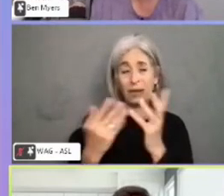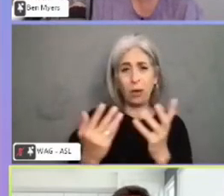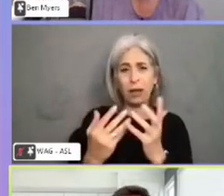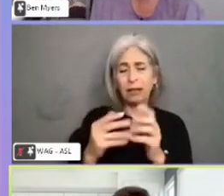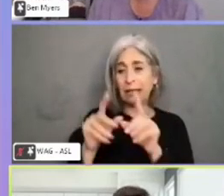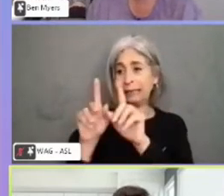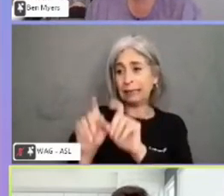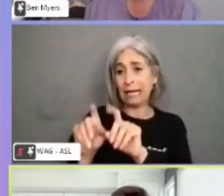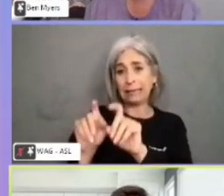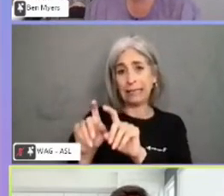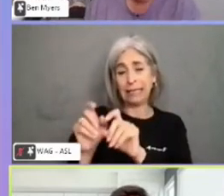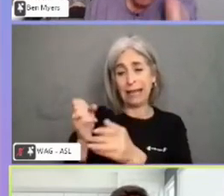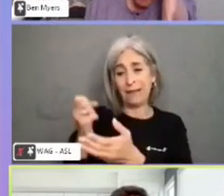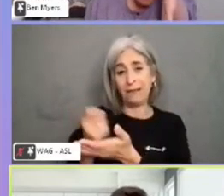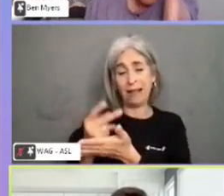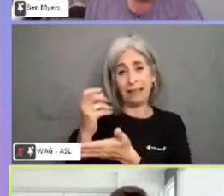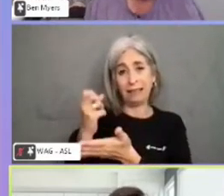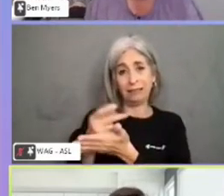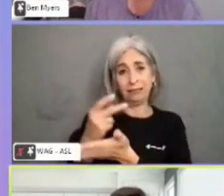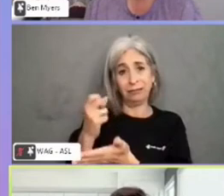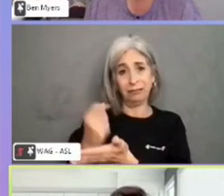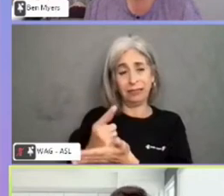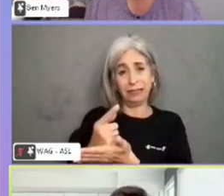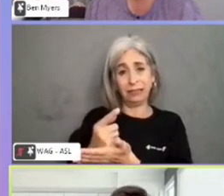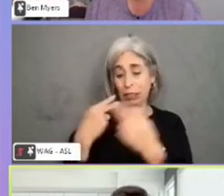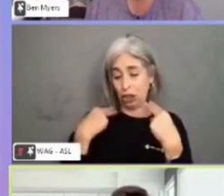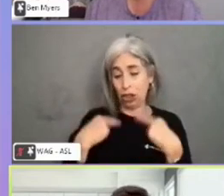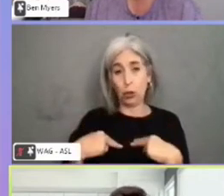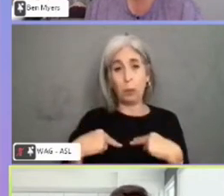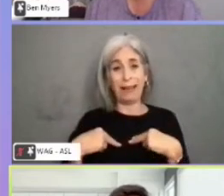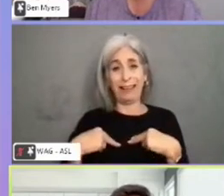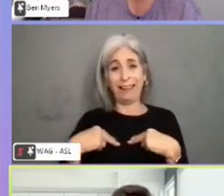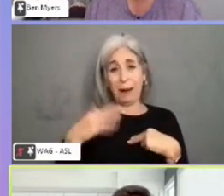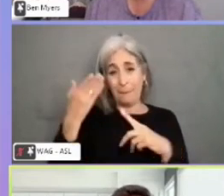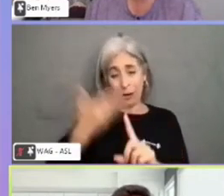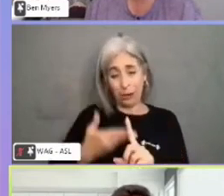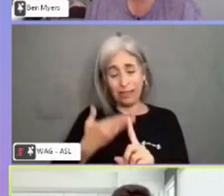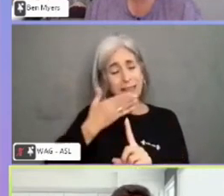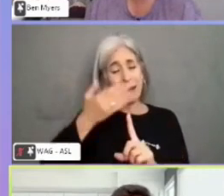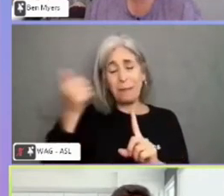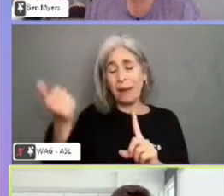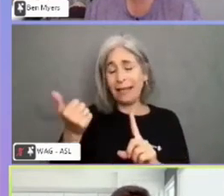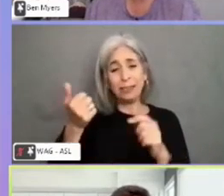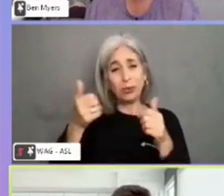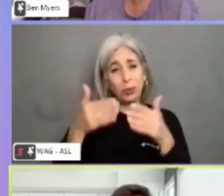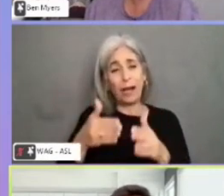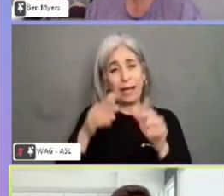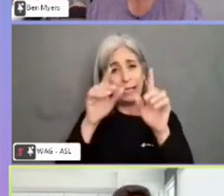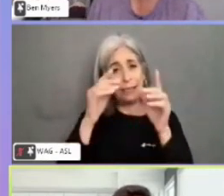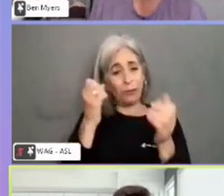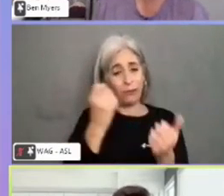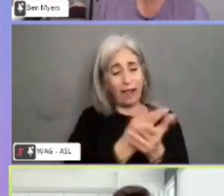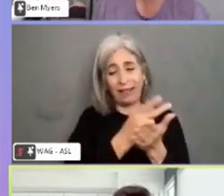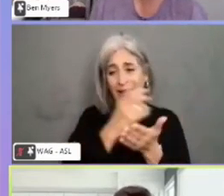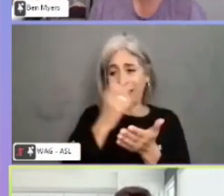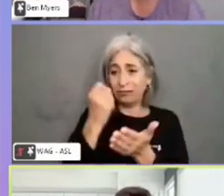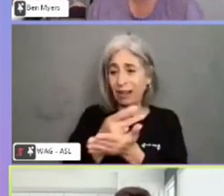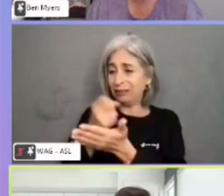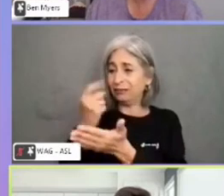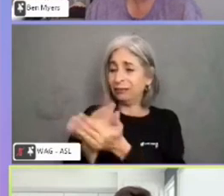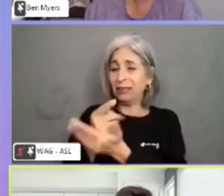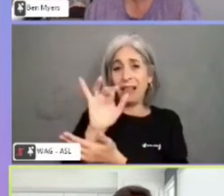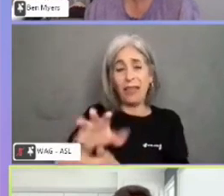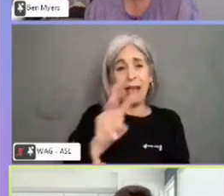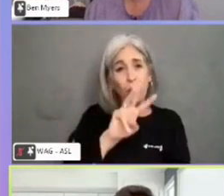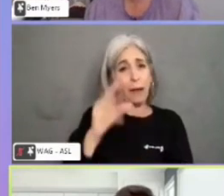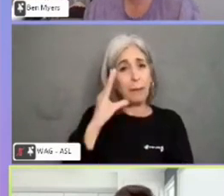testing and validating as a human is the best way to validate that a web experience